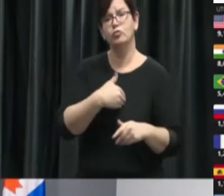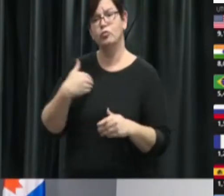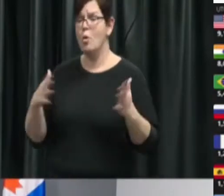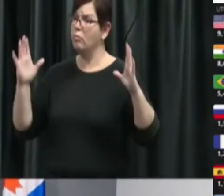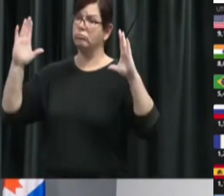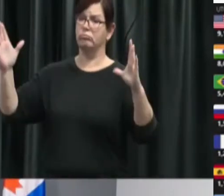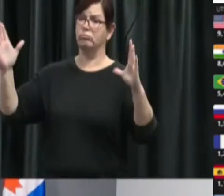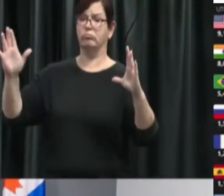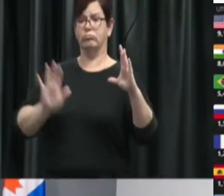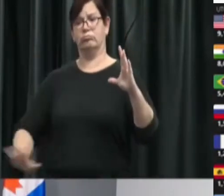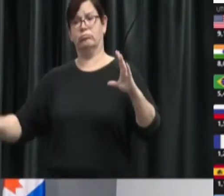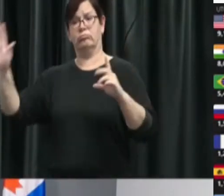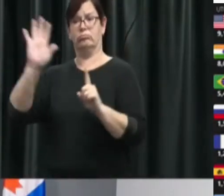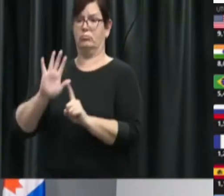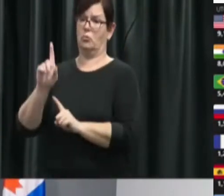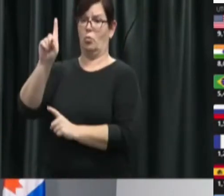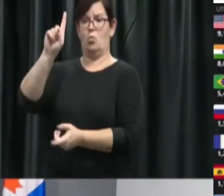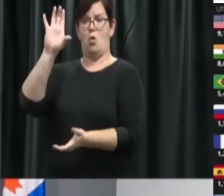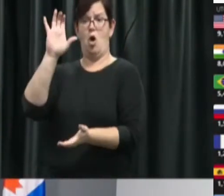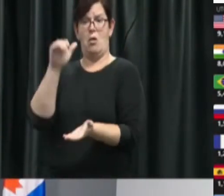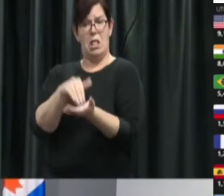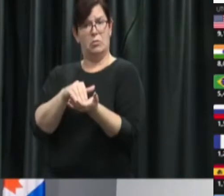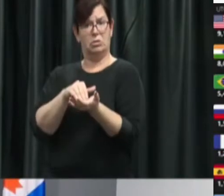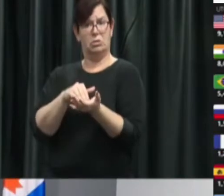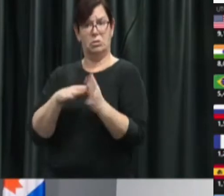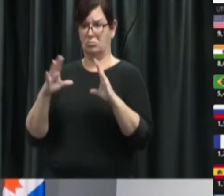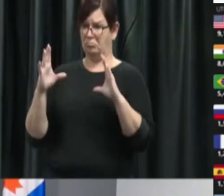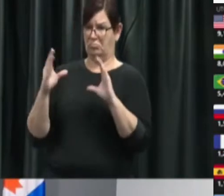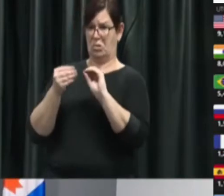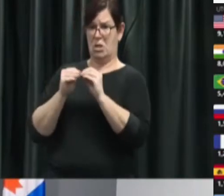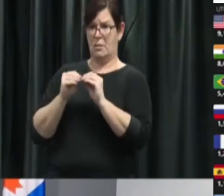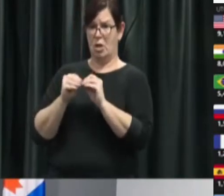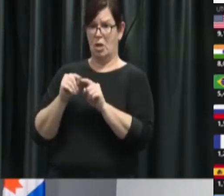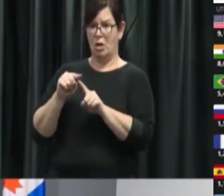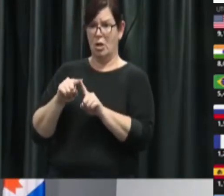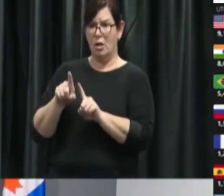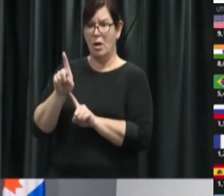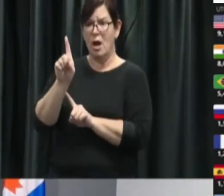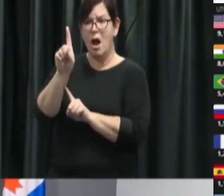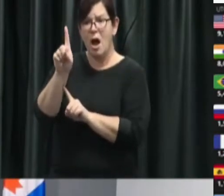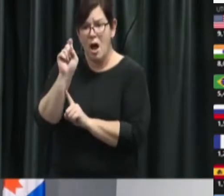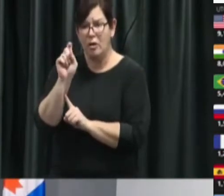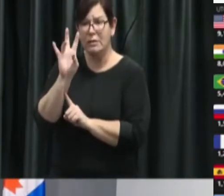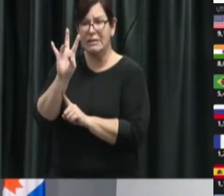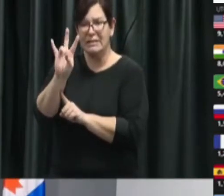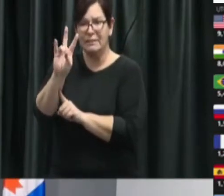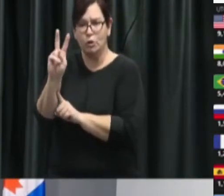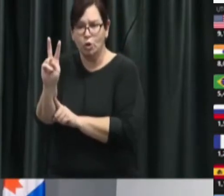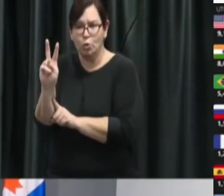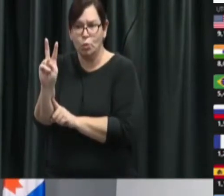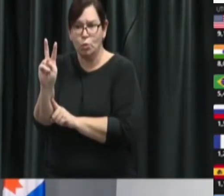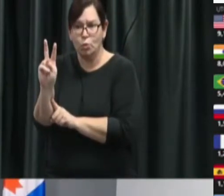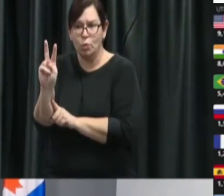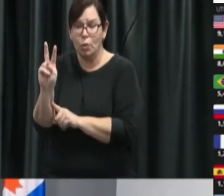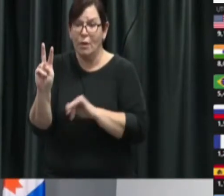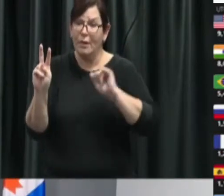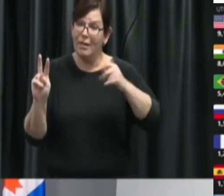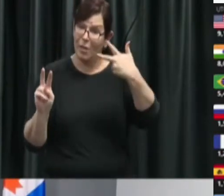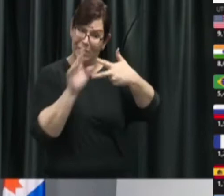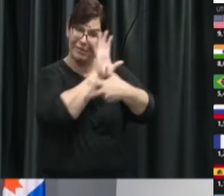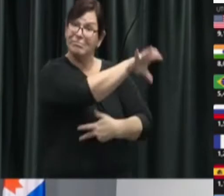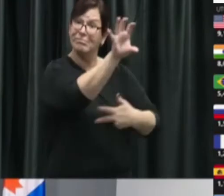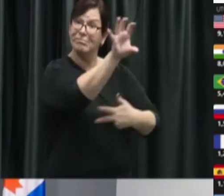172.7 cases per 100,000 people in the last 3 weeks, these 3 wards experienced COVID-19 rates